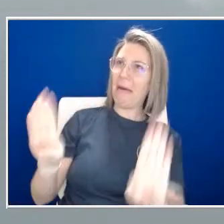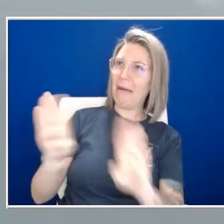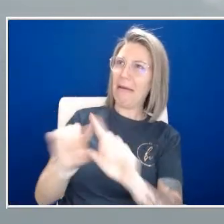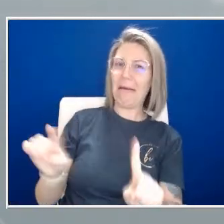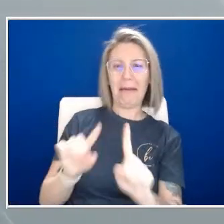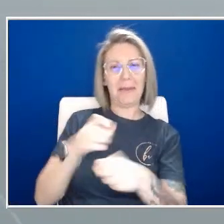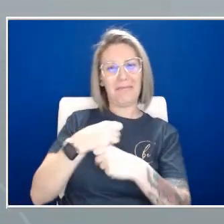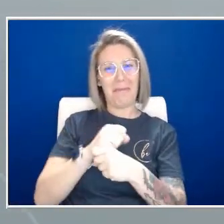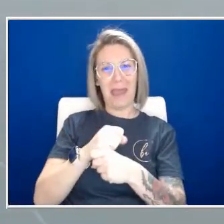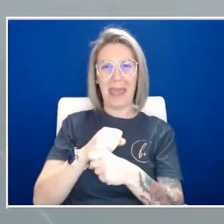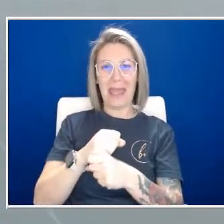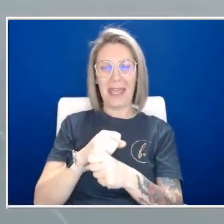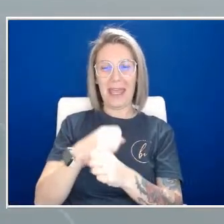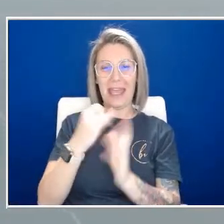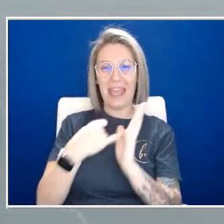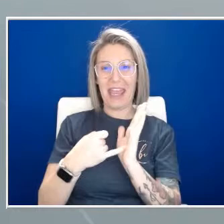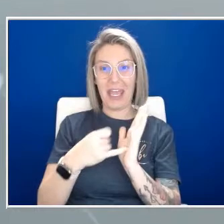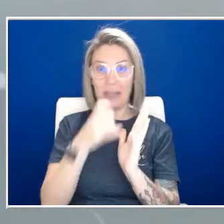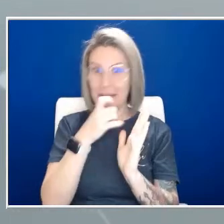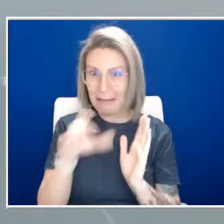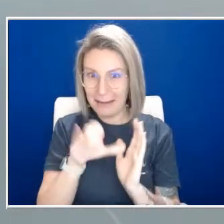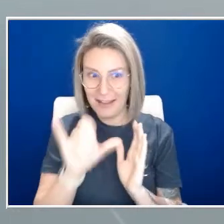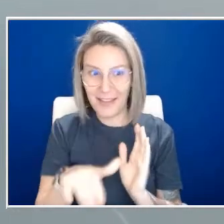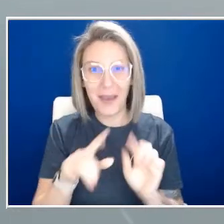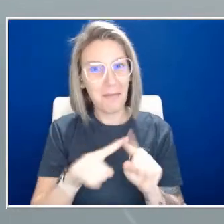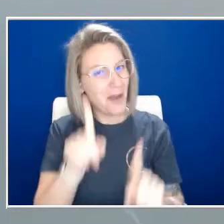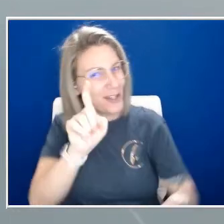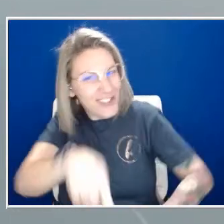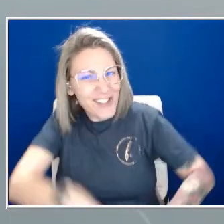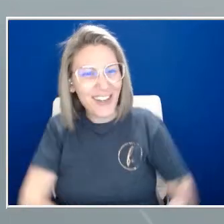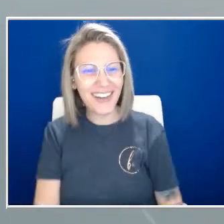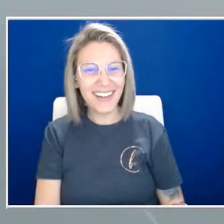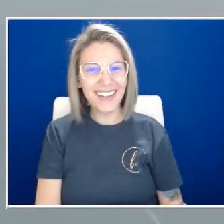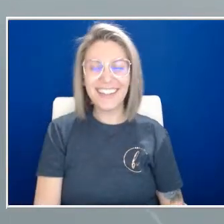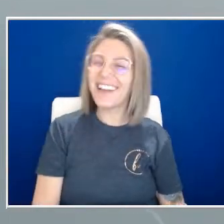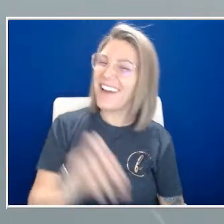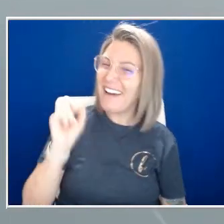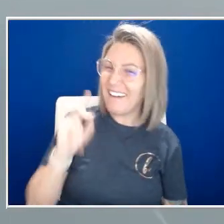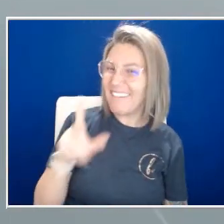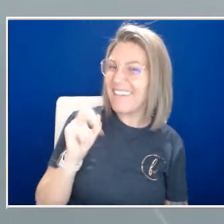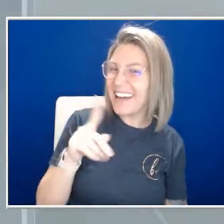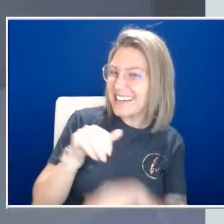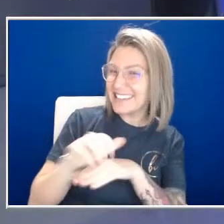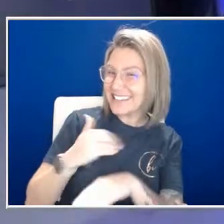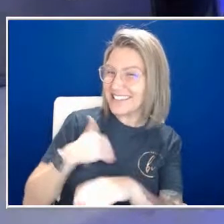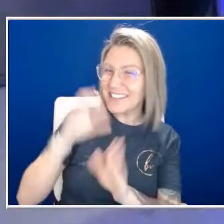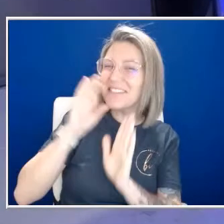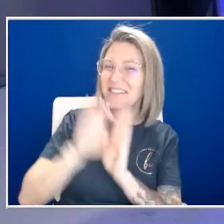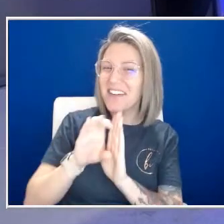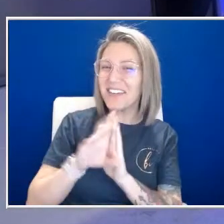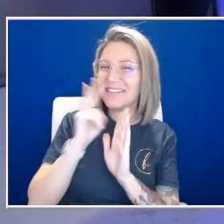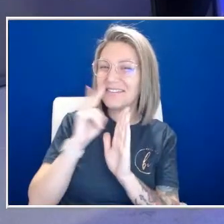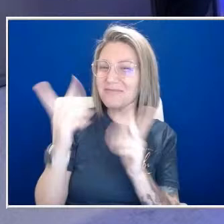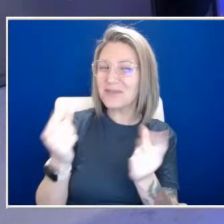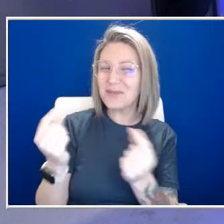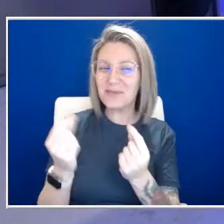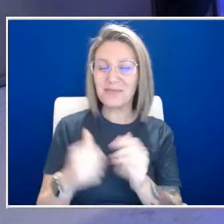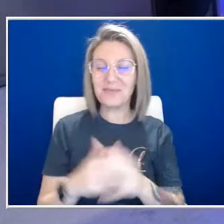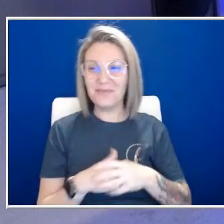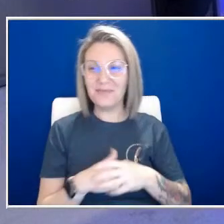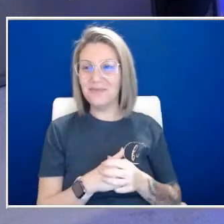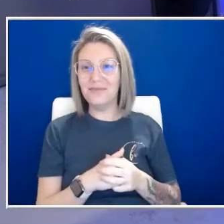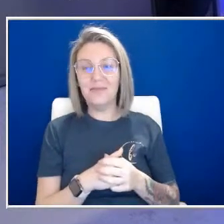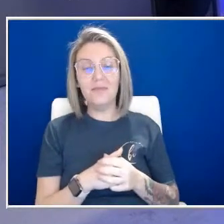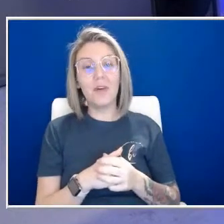just I haven't done that, but I should do that. okay. You send me a photo of that. I want to see what you can do. So immunotherapy. When did